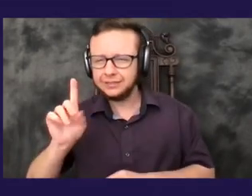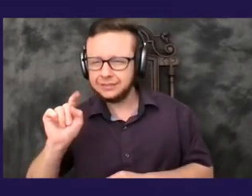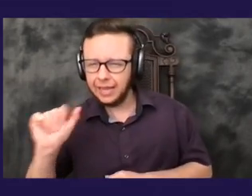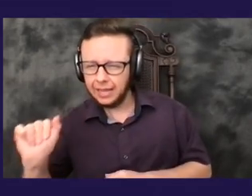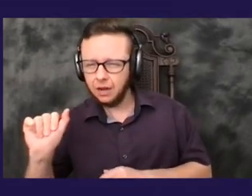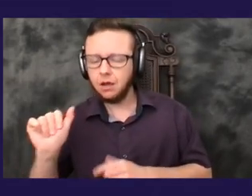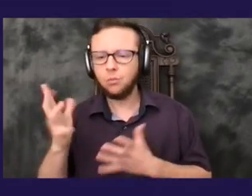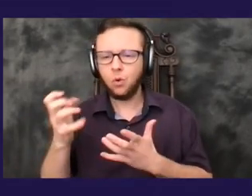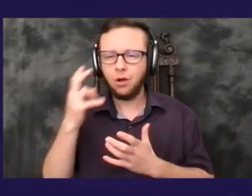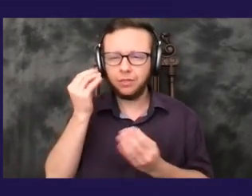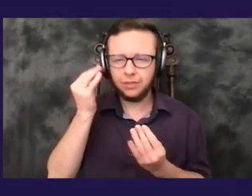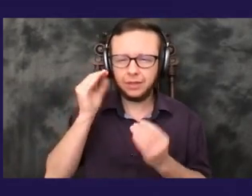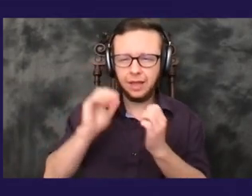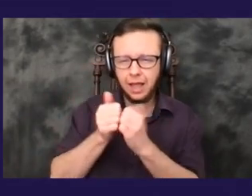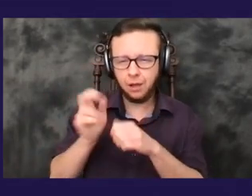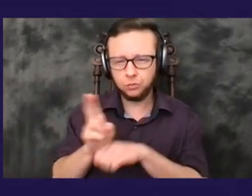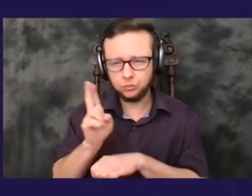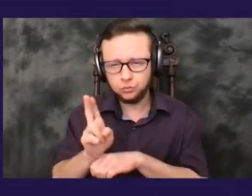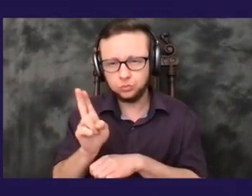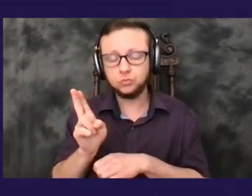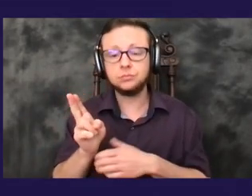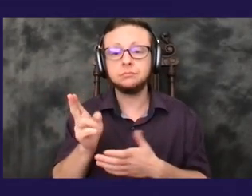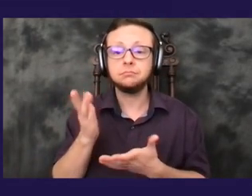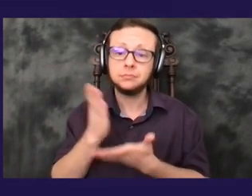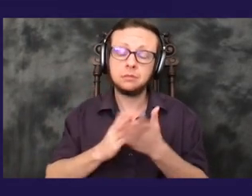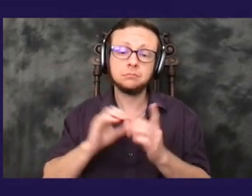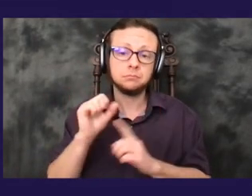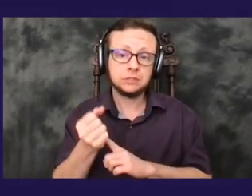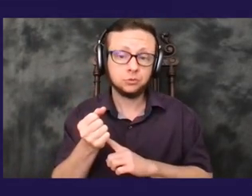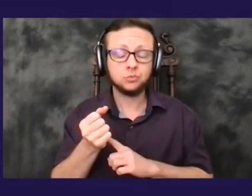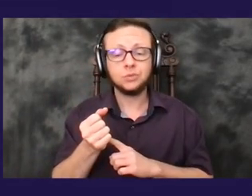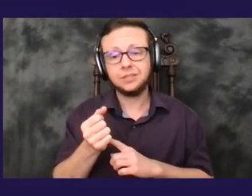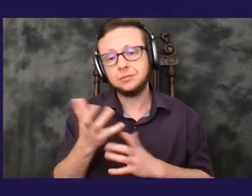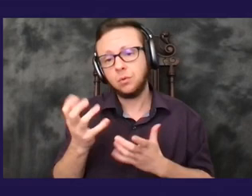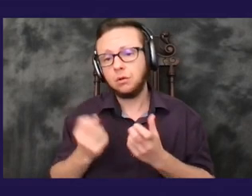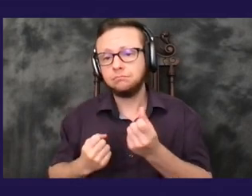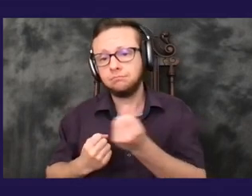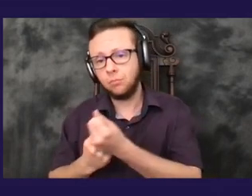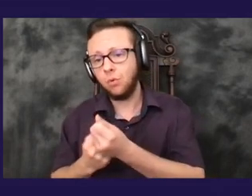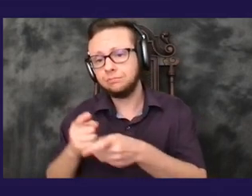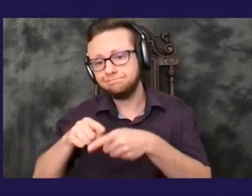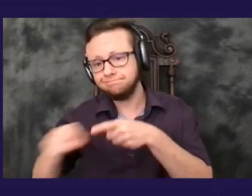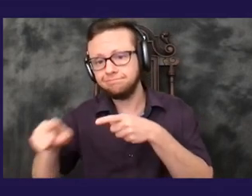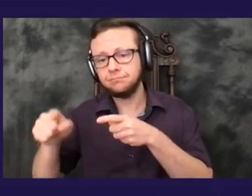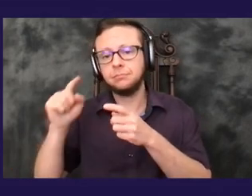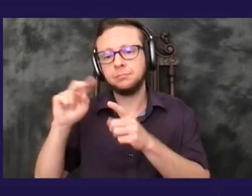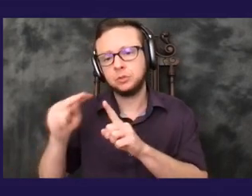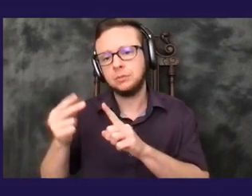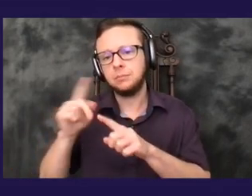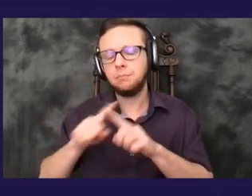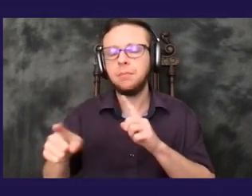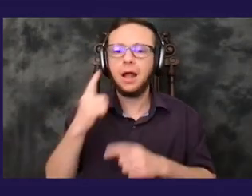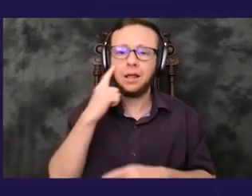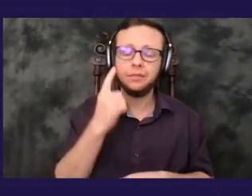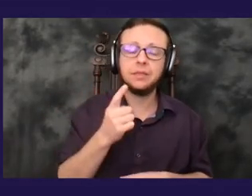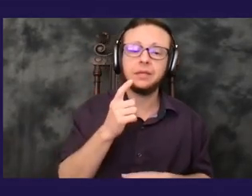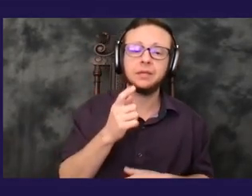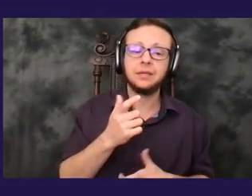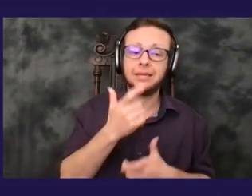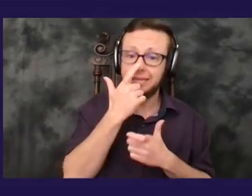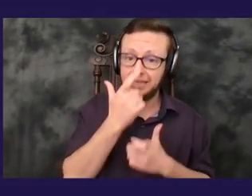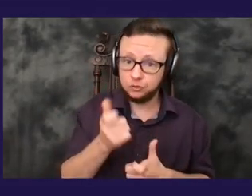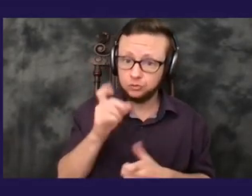use it in some cases to drive a particular perspective. But I think this interest kind of in that data and in